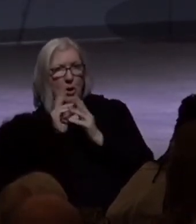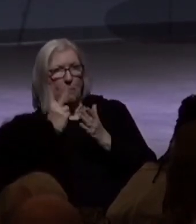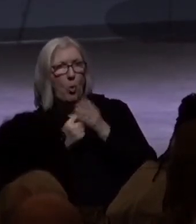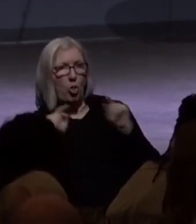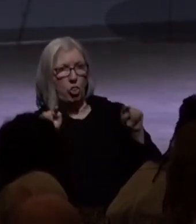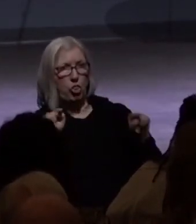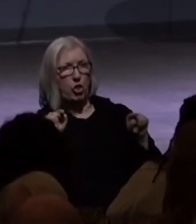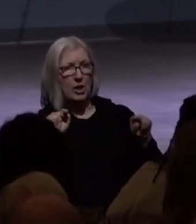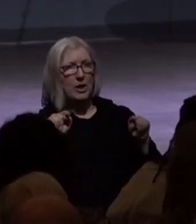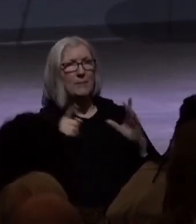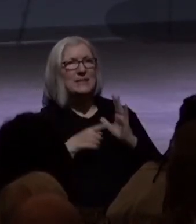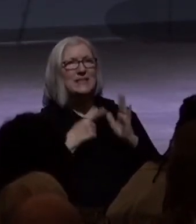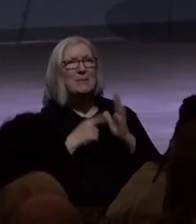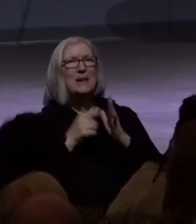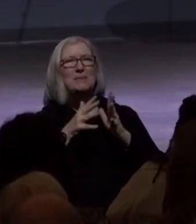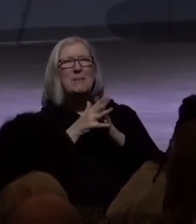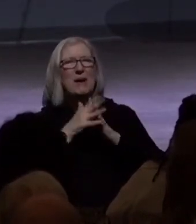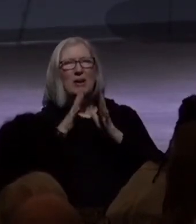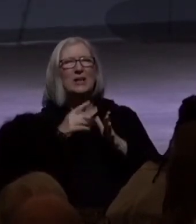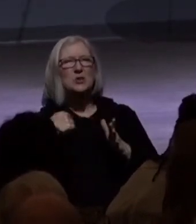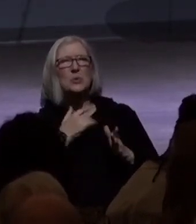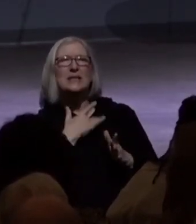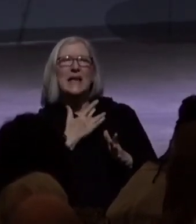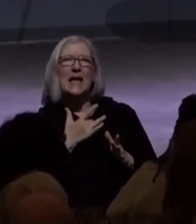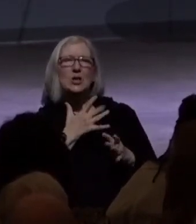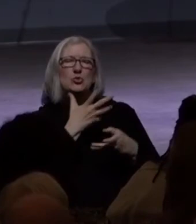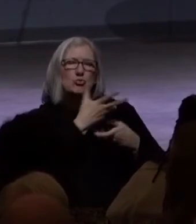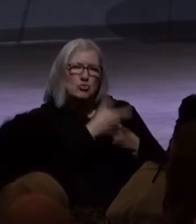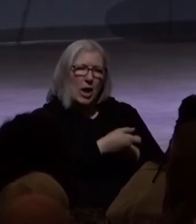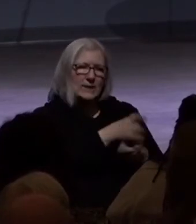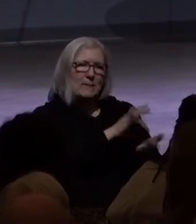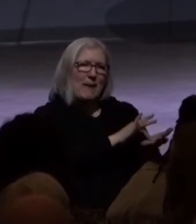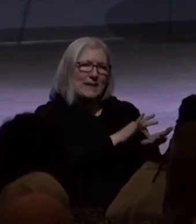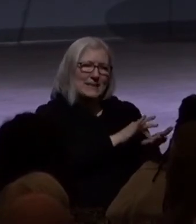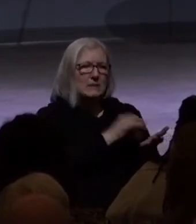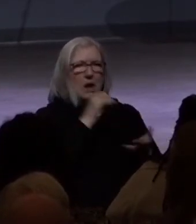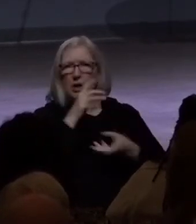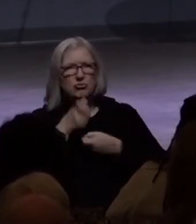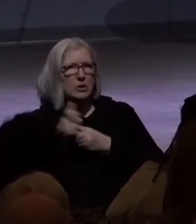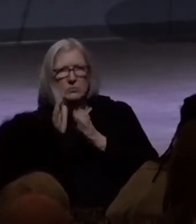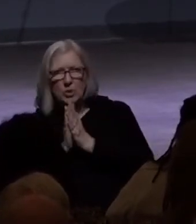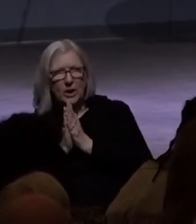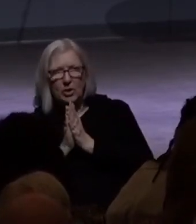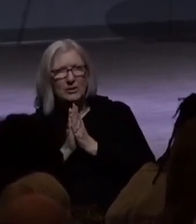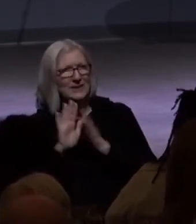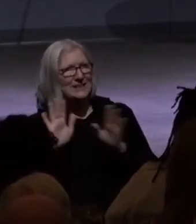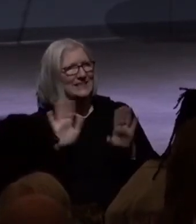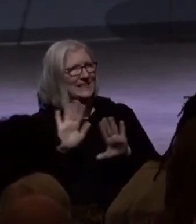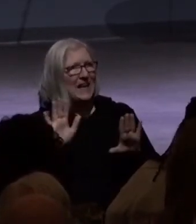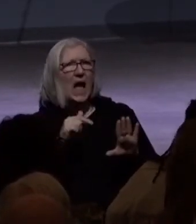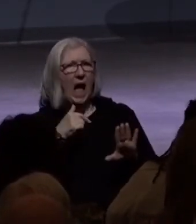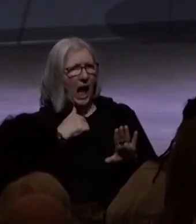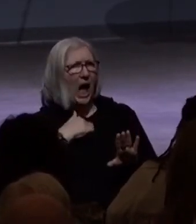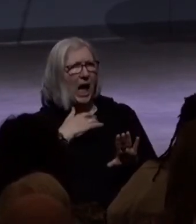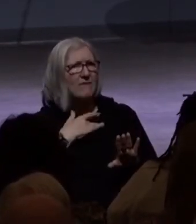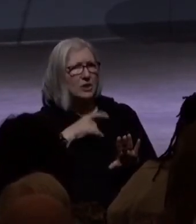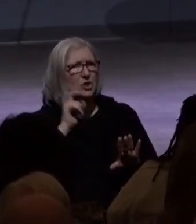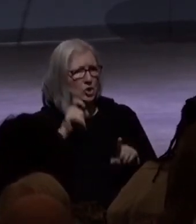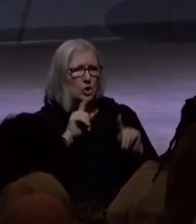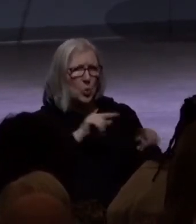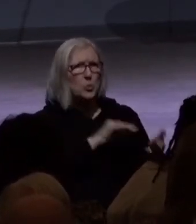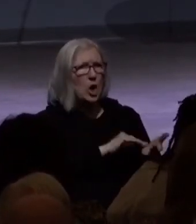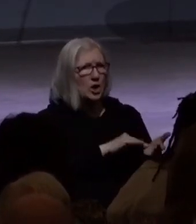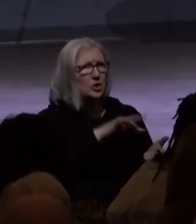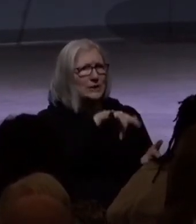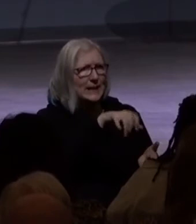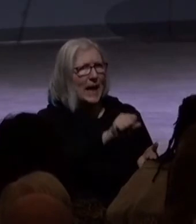more in medicine than we do in prayer. Not that we shouldn't go to doctors. Don't take that away from this. I'm getting treatment.